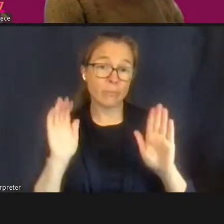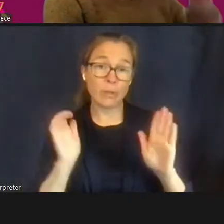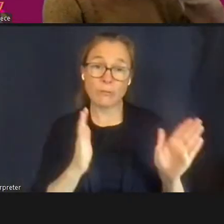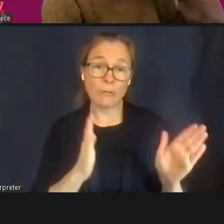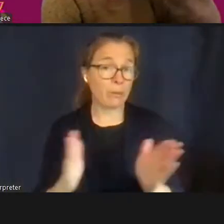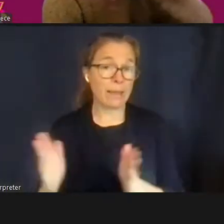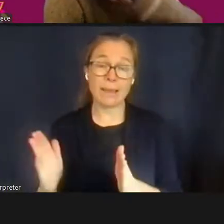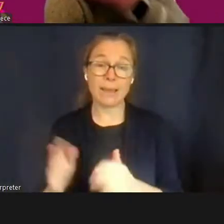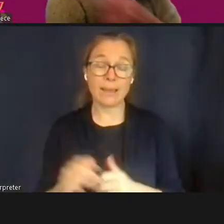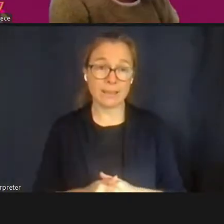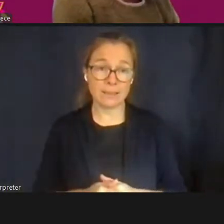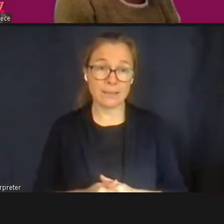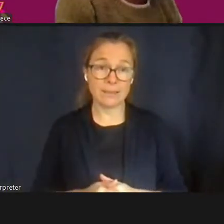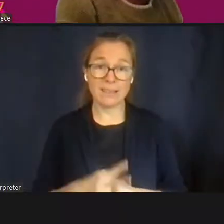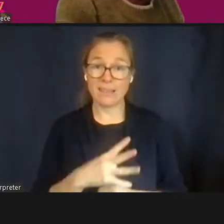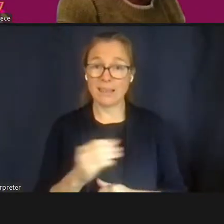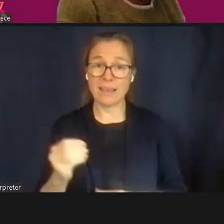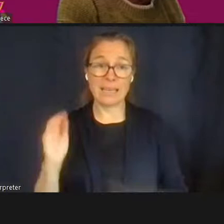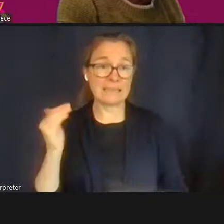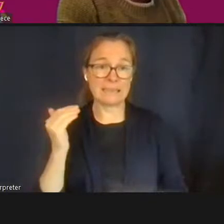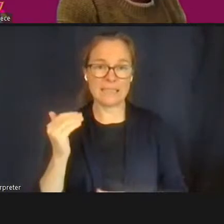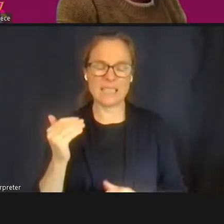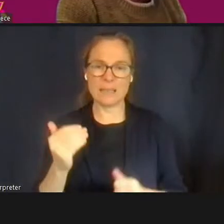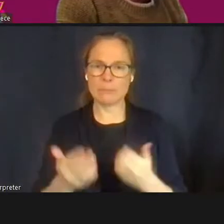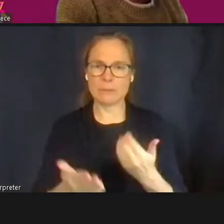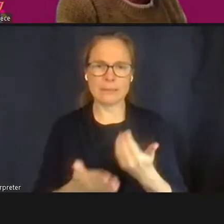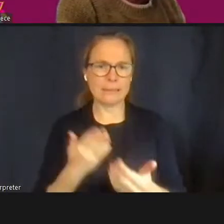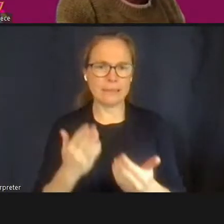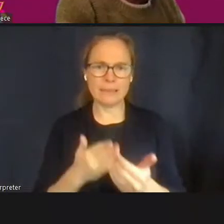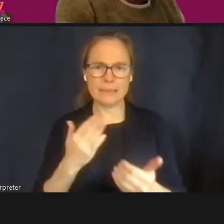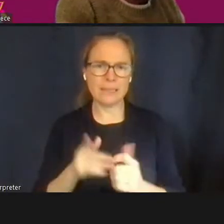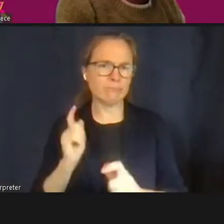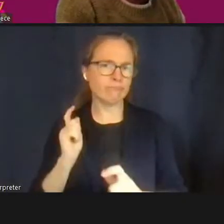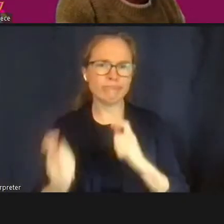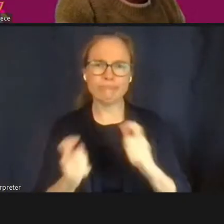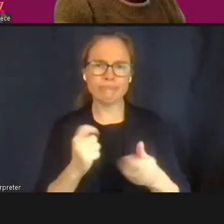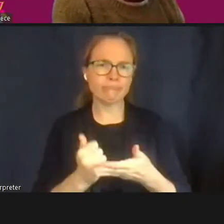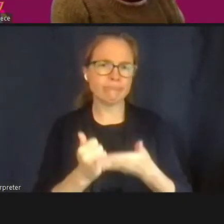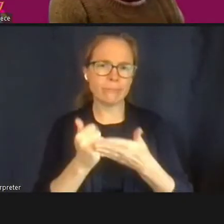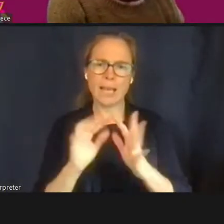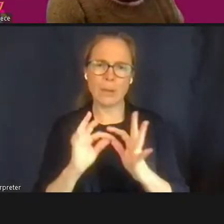it's a really immediate way to bring relief to people, and